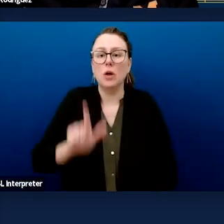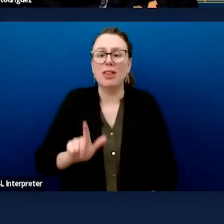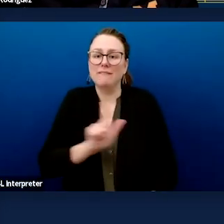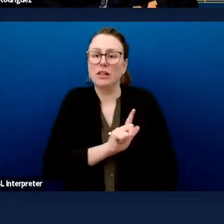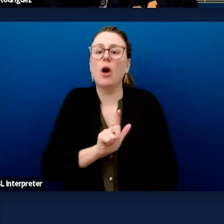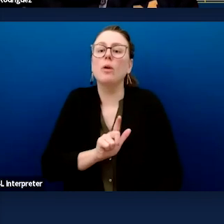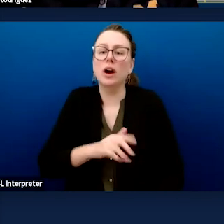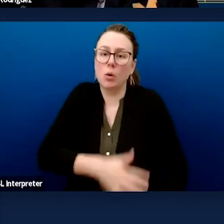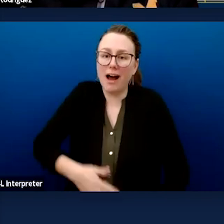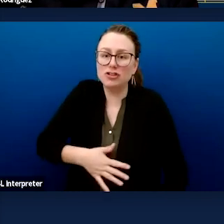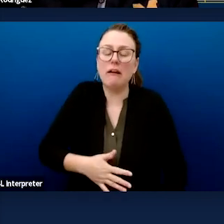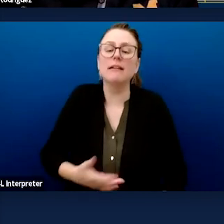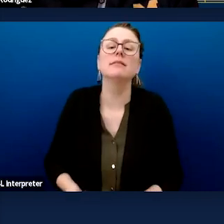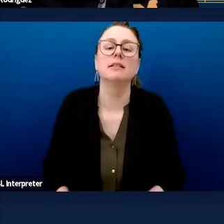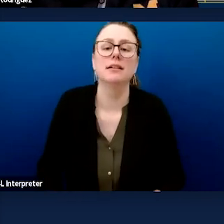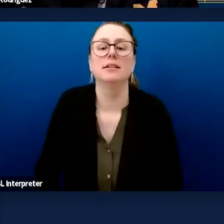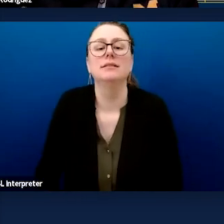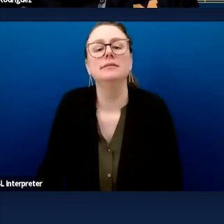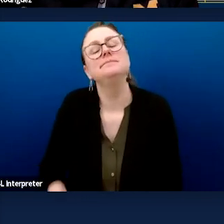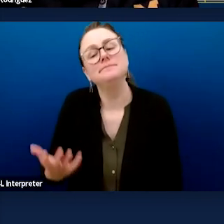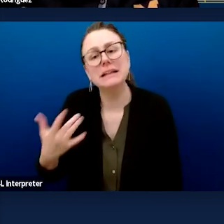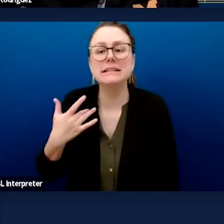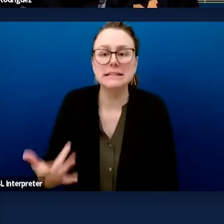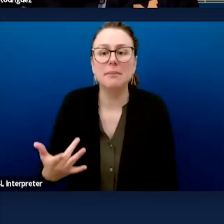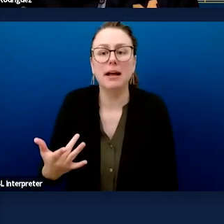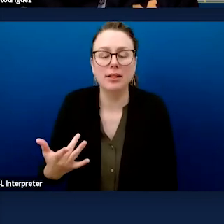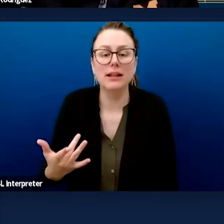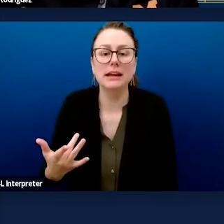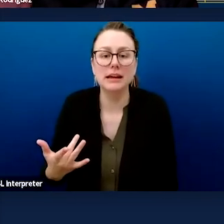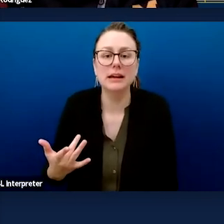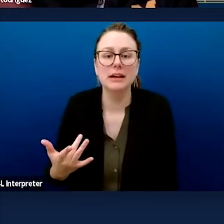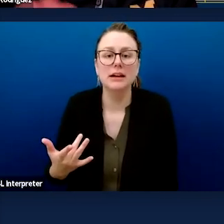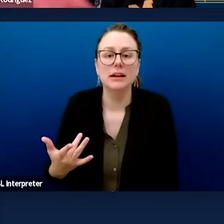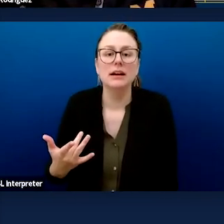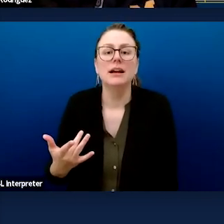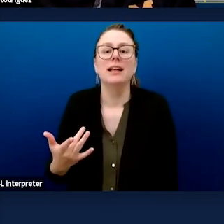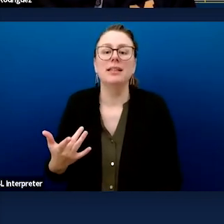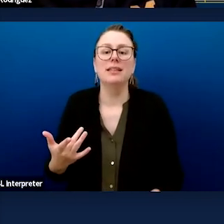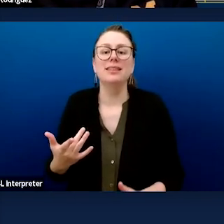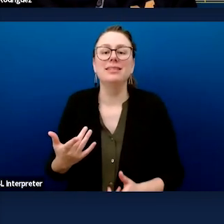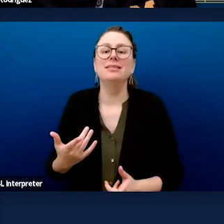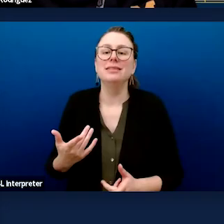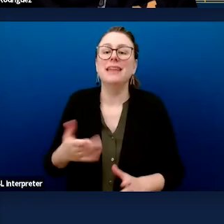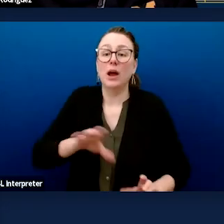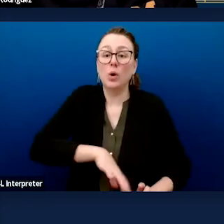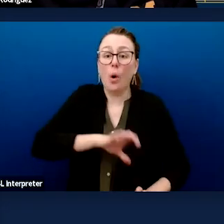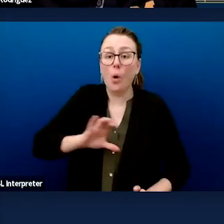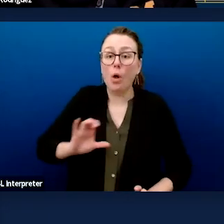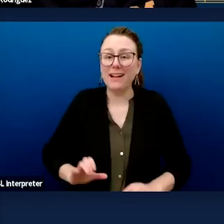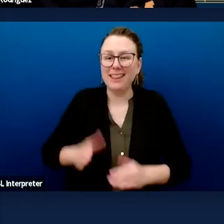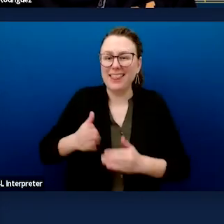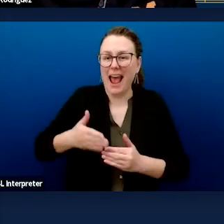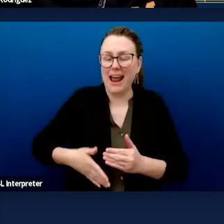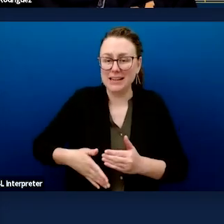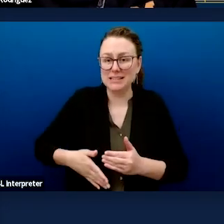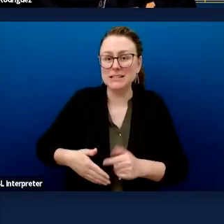quadrant, and typically, you know, they do it towards the end of your colon because this is where